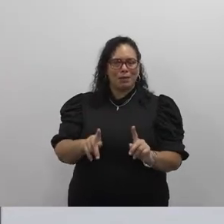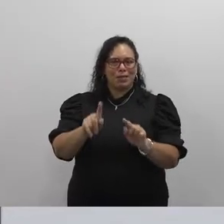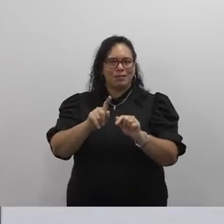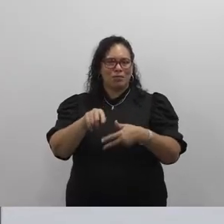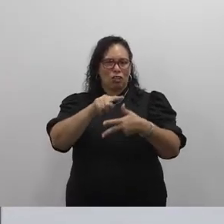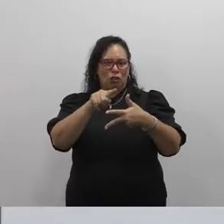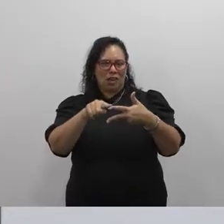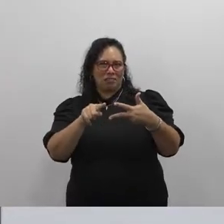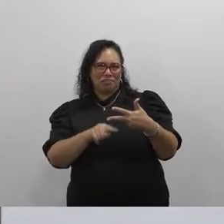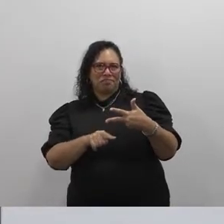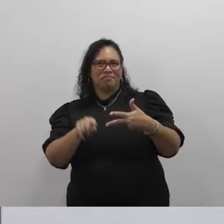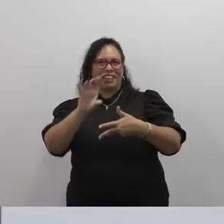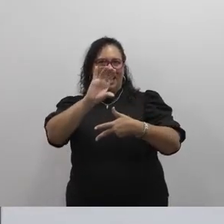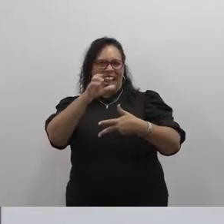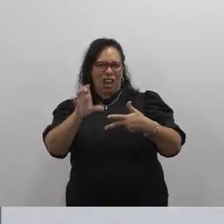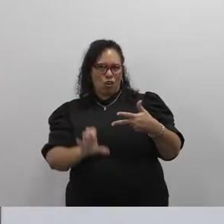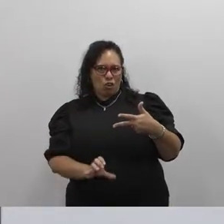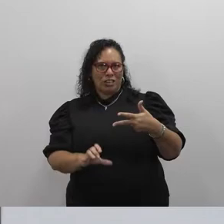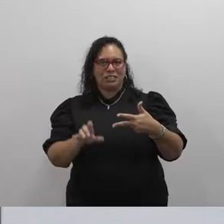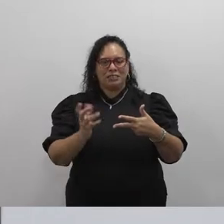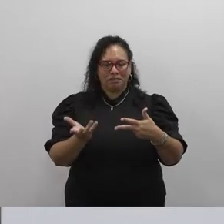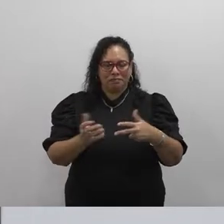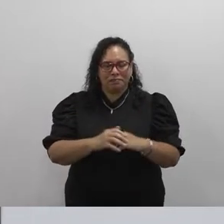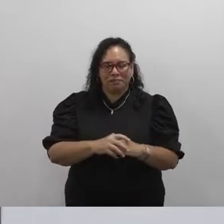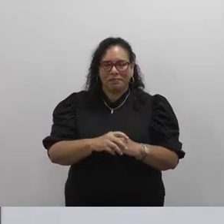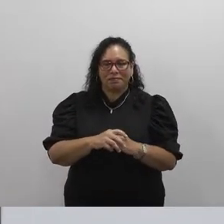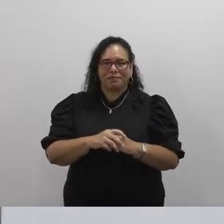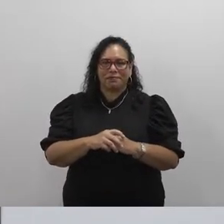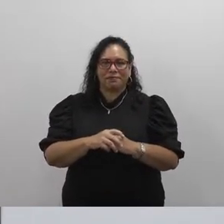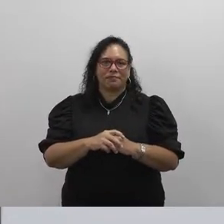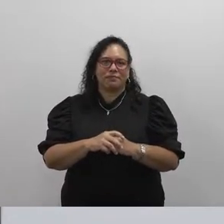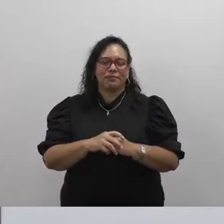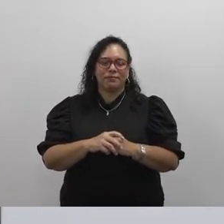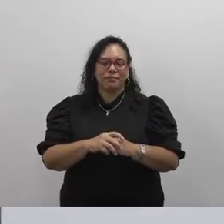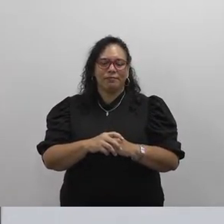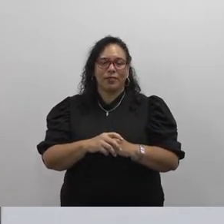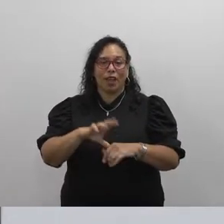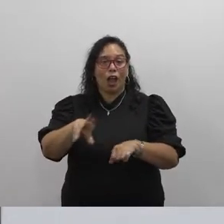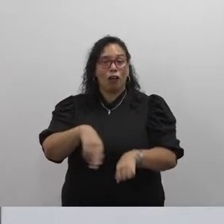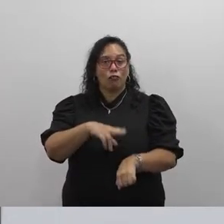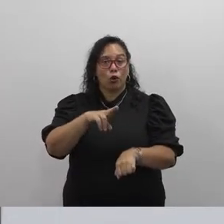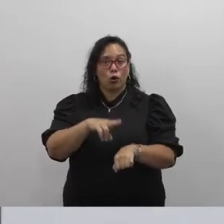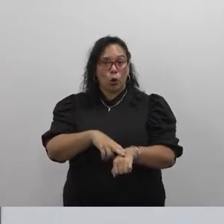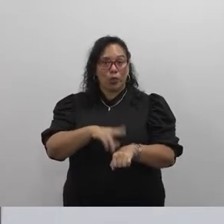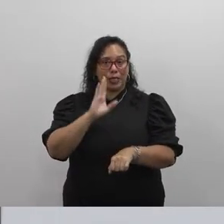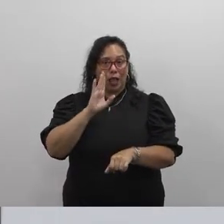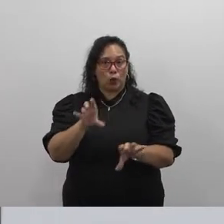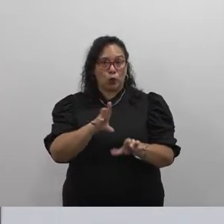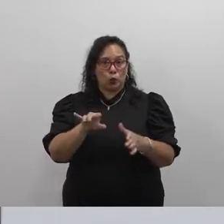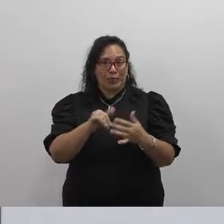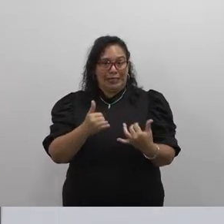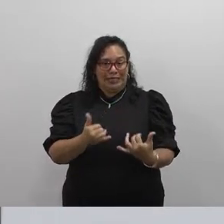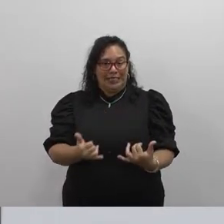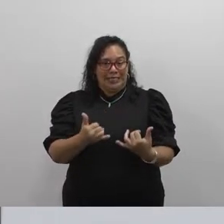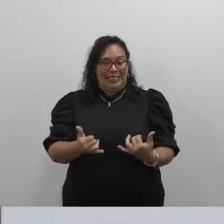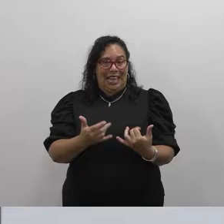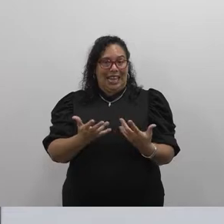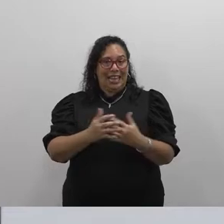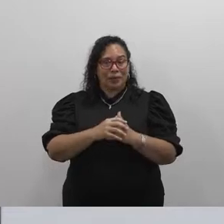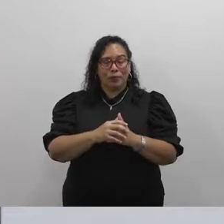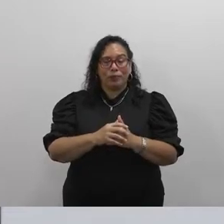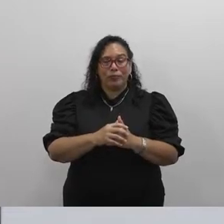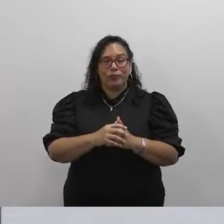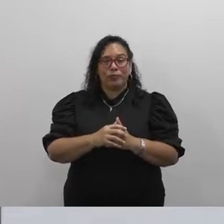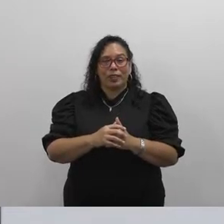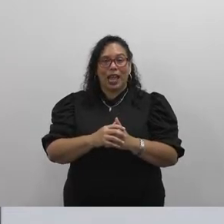again, addressing key takeaways and so forth along the way. Of course, I'll look to do that today to bring it to a close, because before